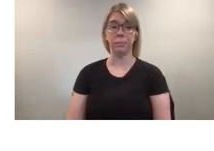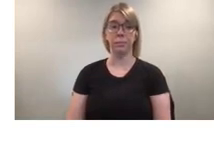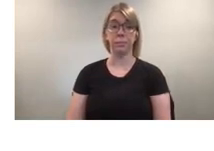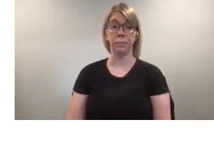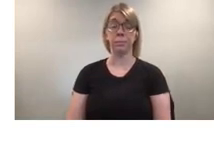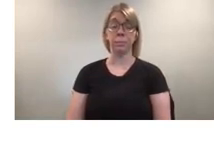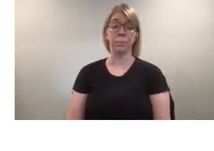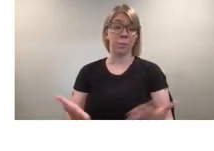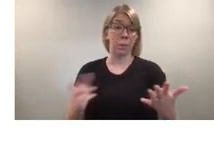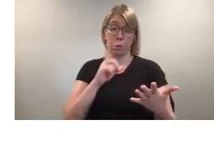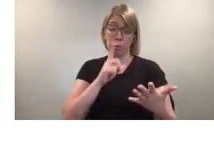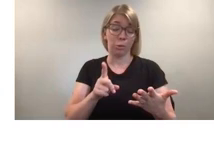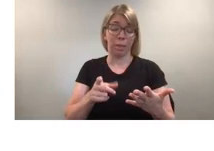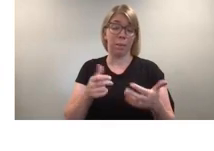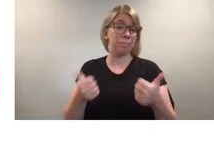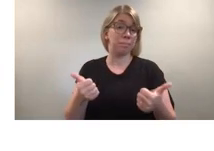Those are really excellent.